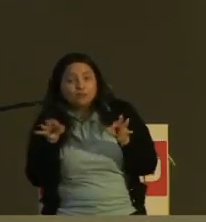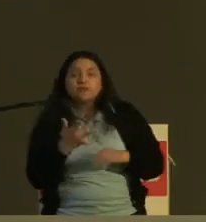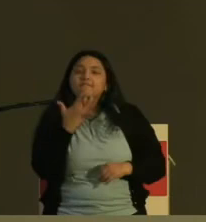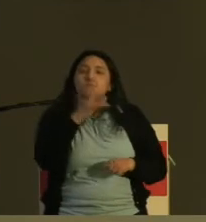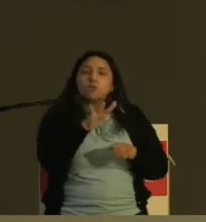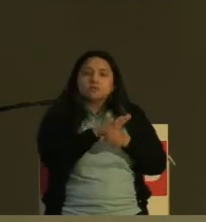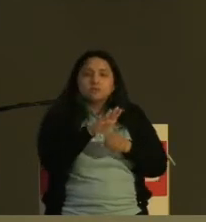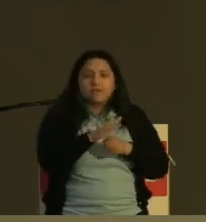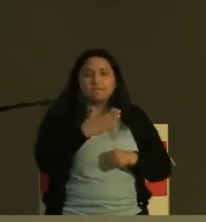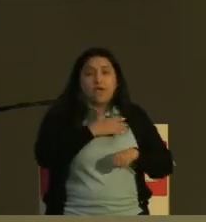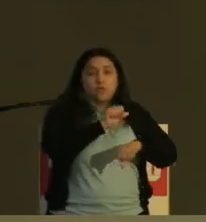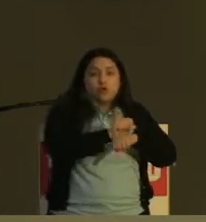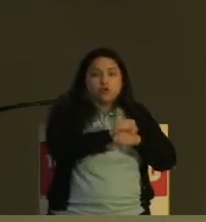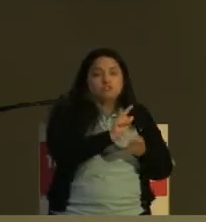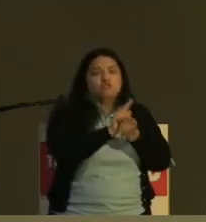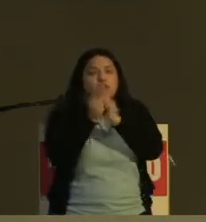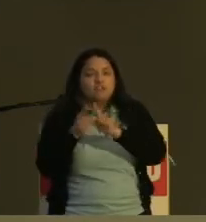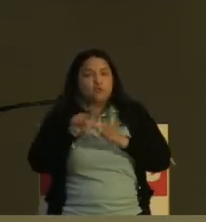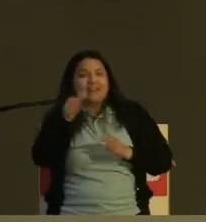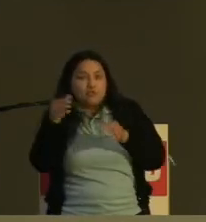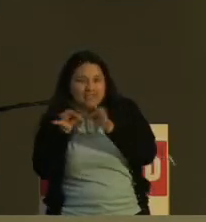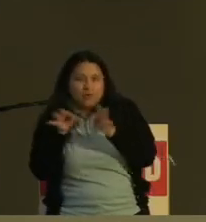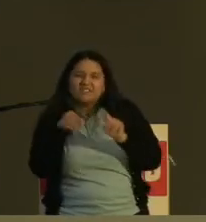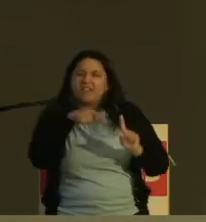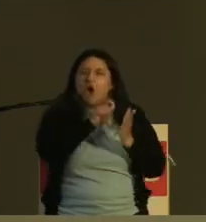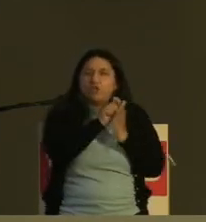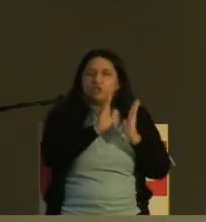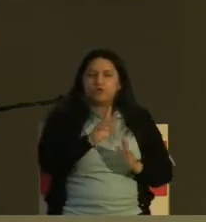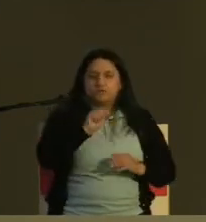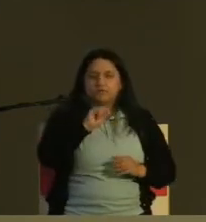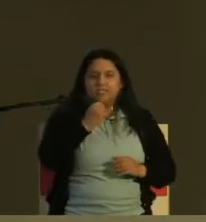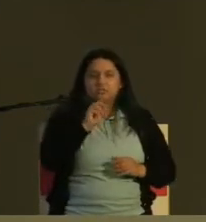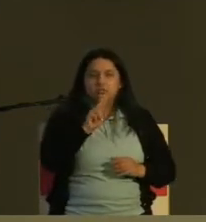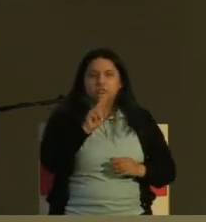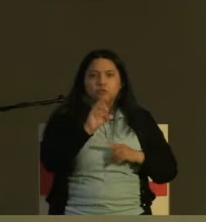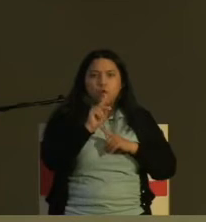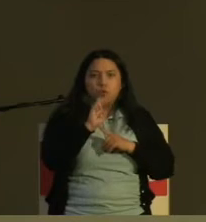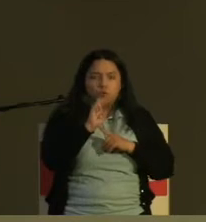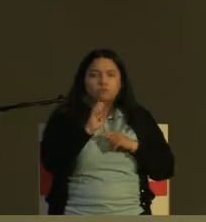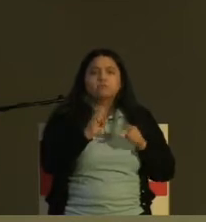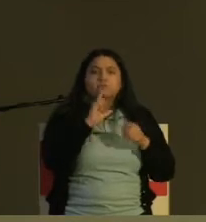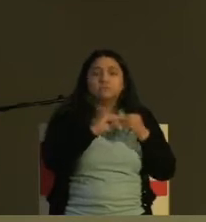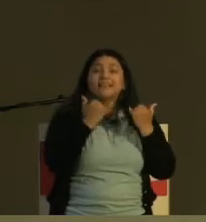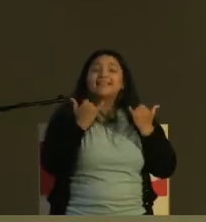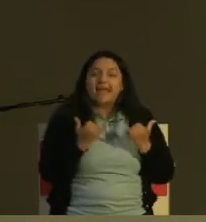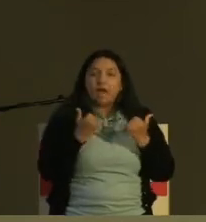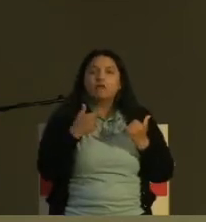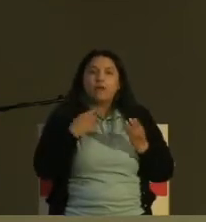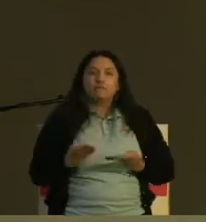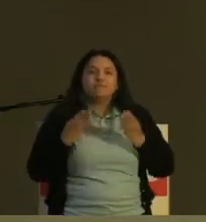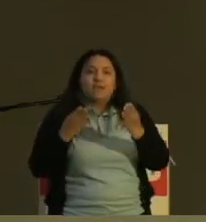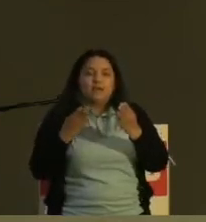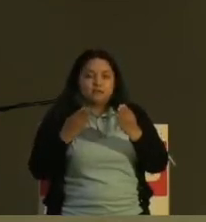translated into many languages, this is Teju Cole saying it, I am now present as an author in the literature of each of these